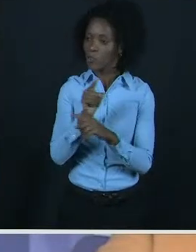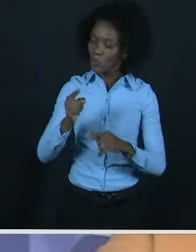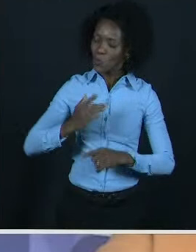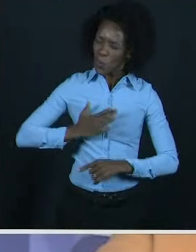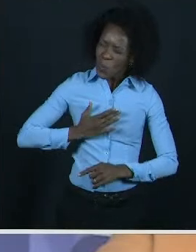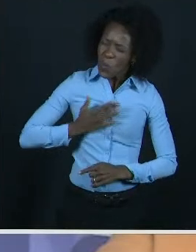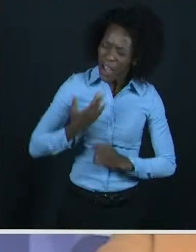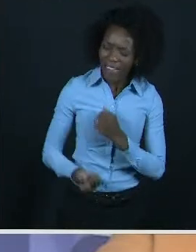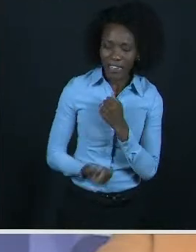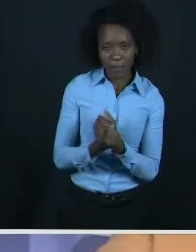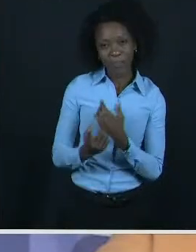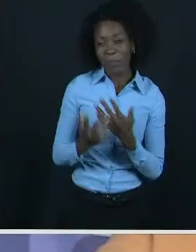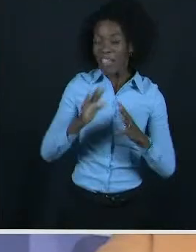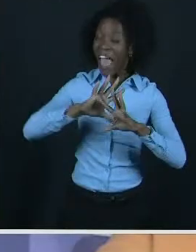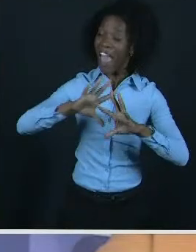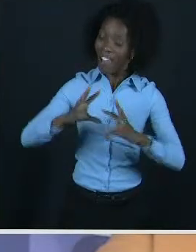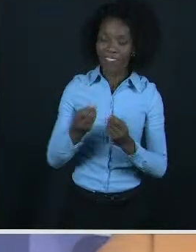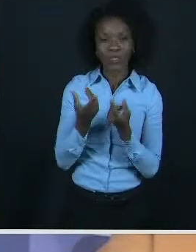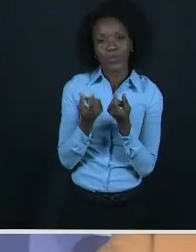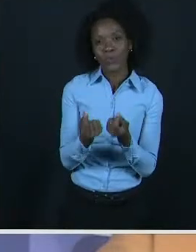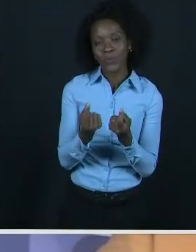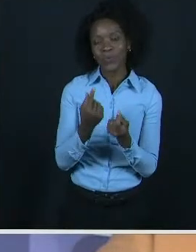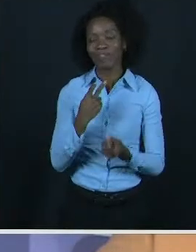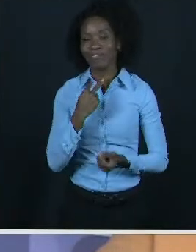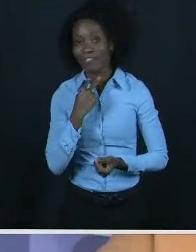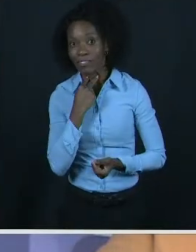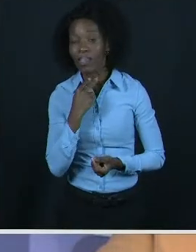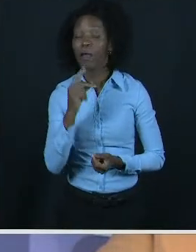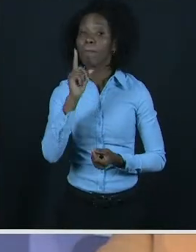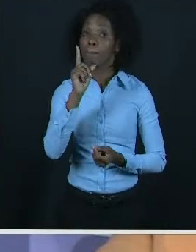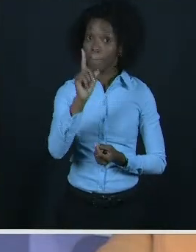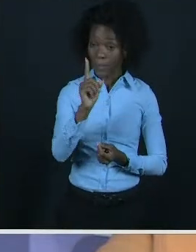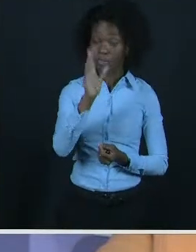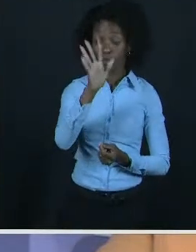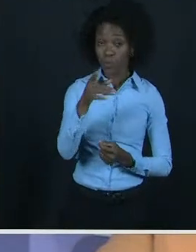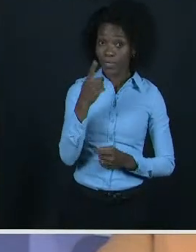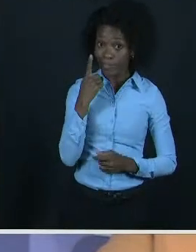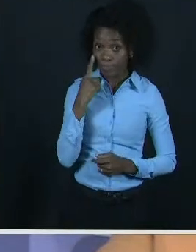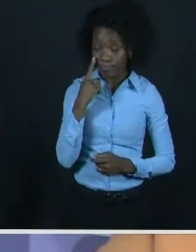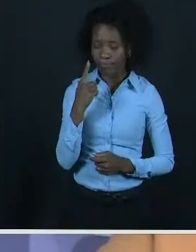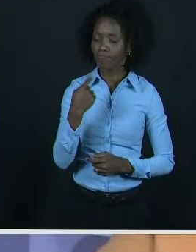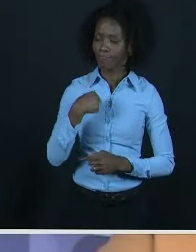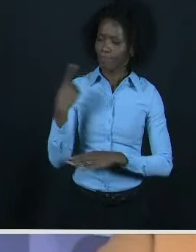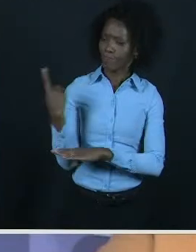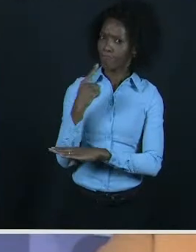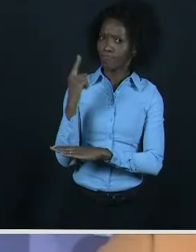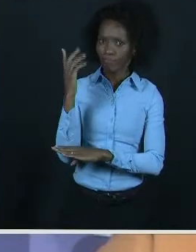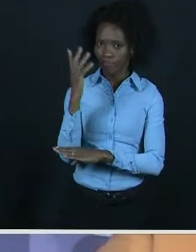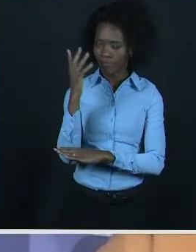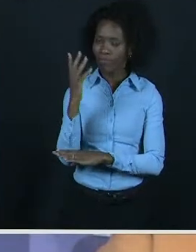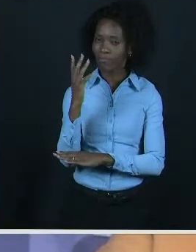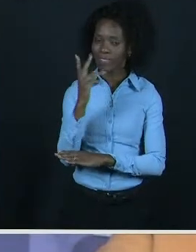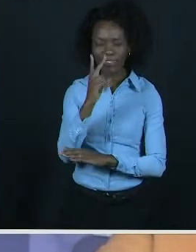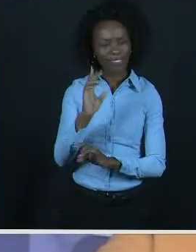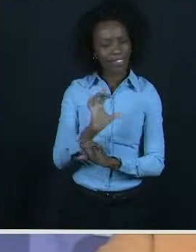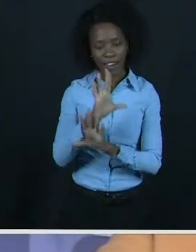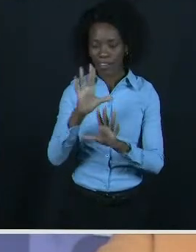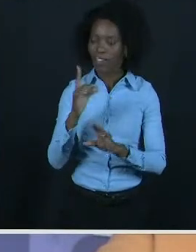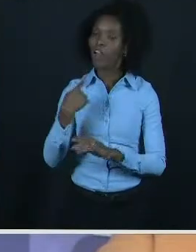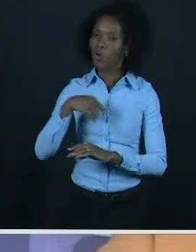but as you will see through what I am going to put before you, we are at work.